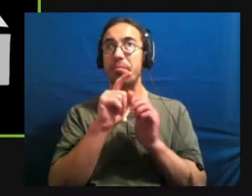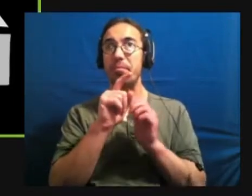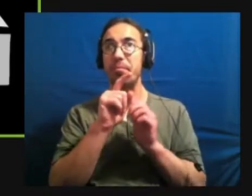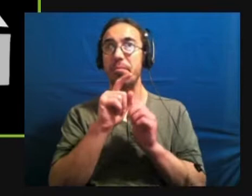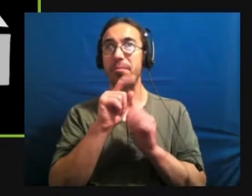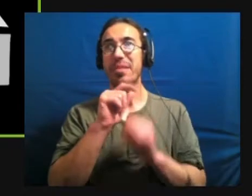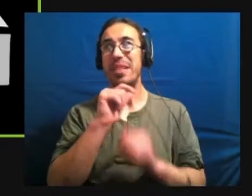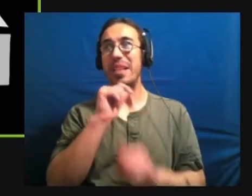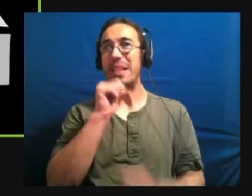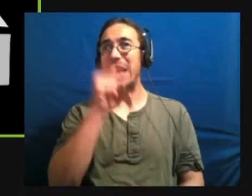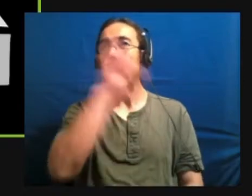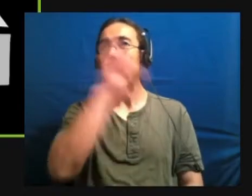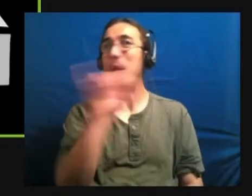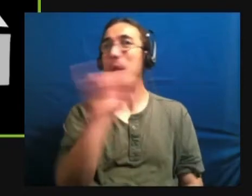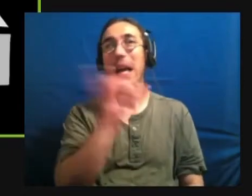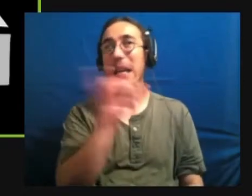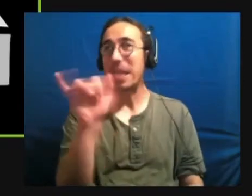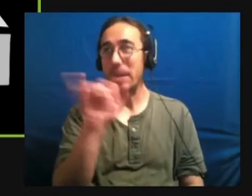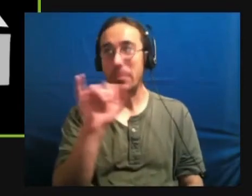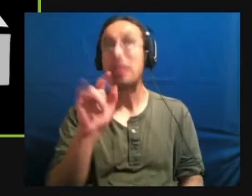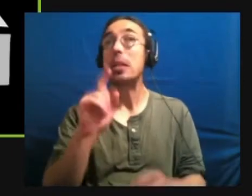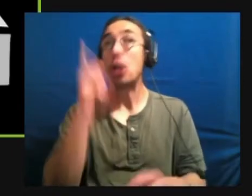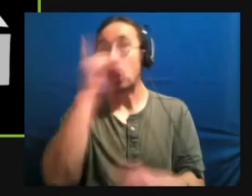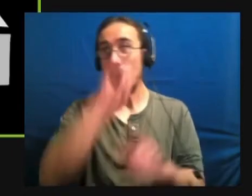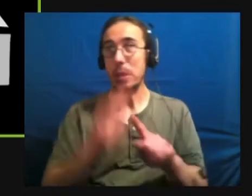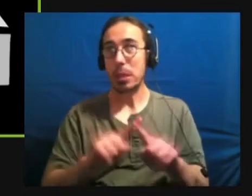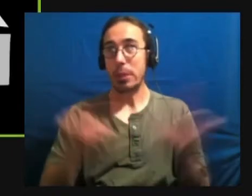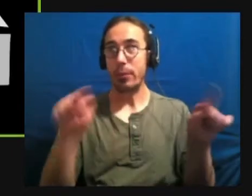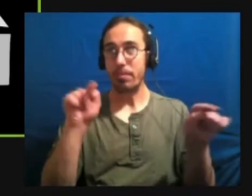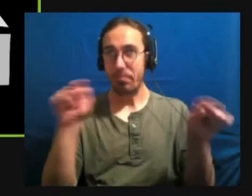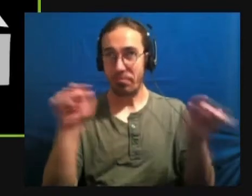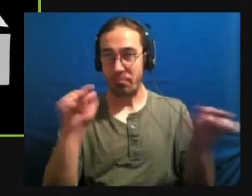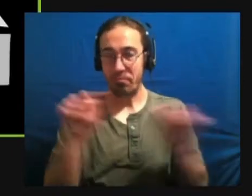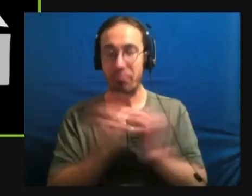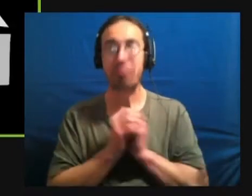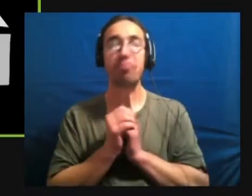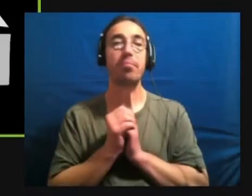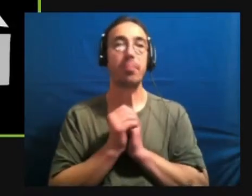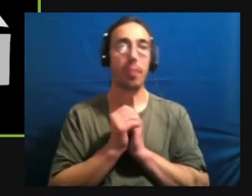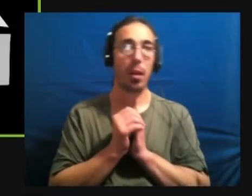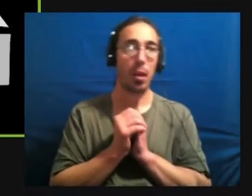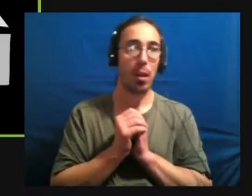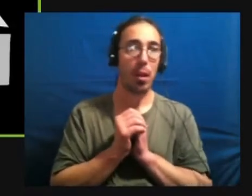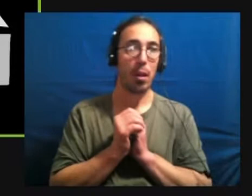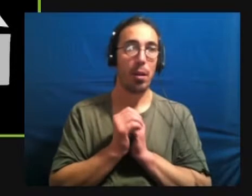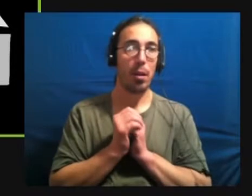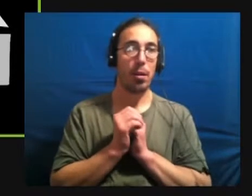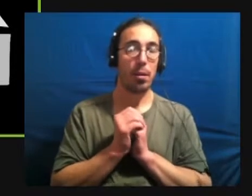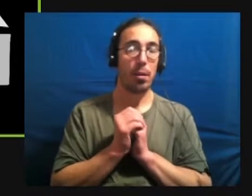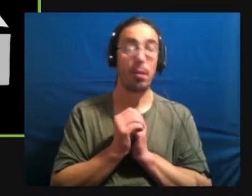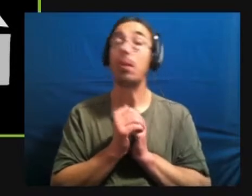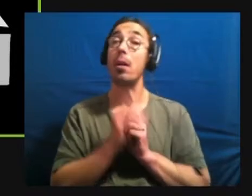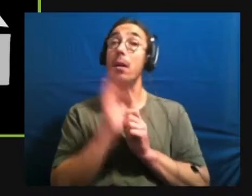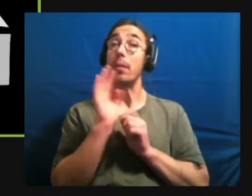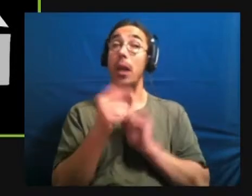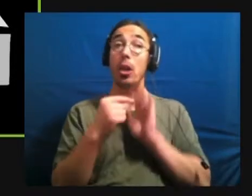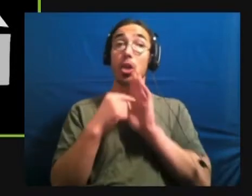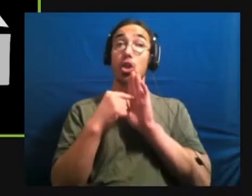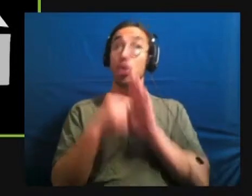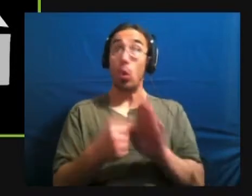look like this. This is how identity is defined, but